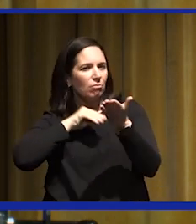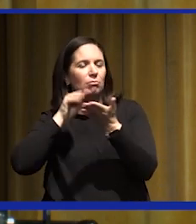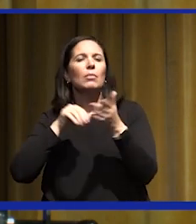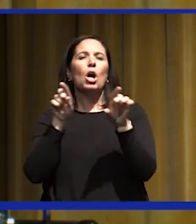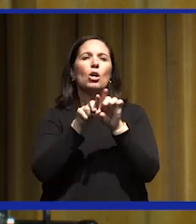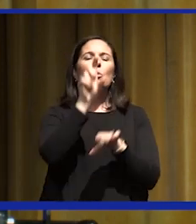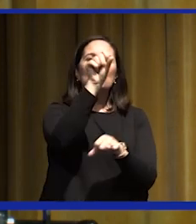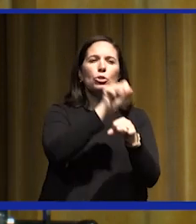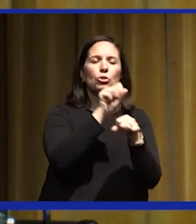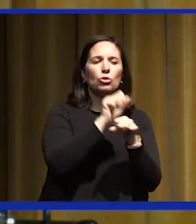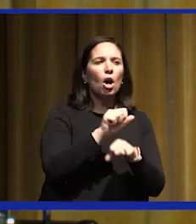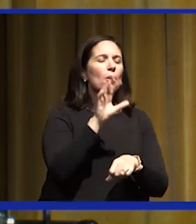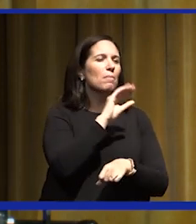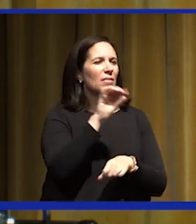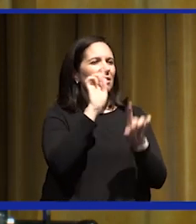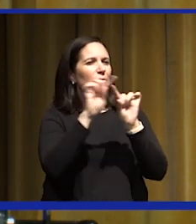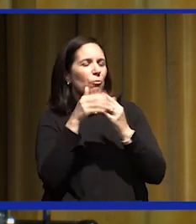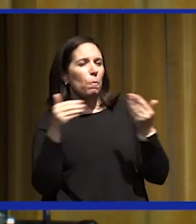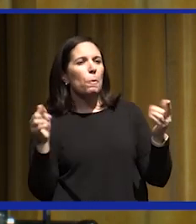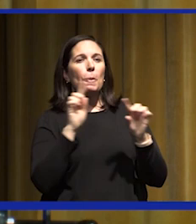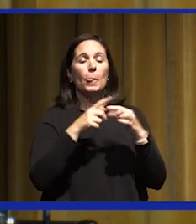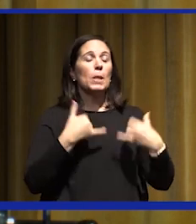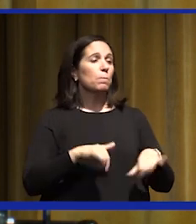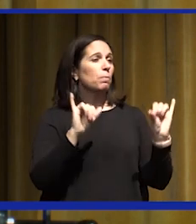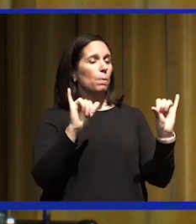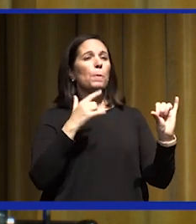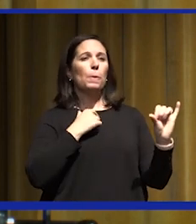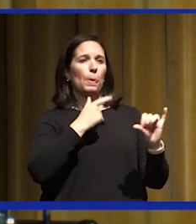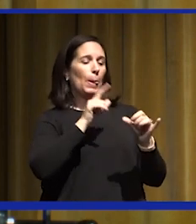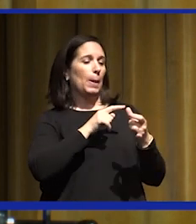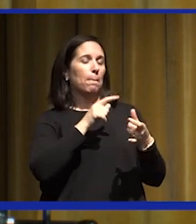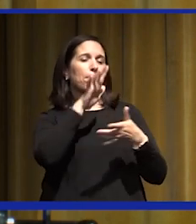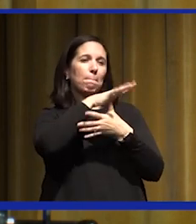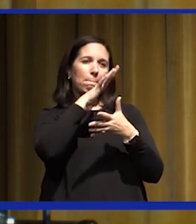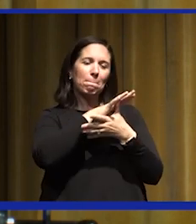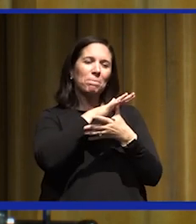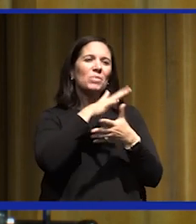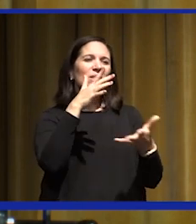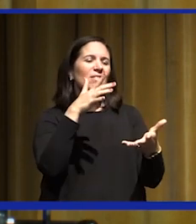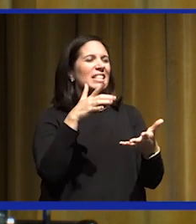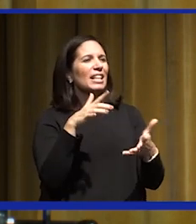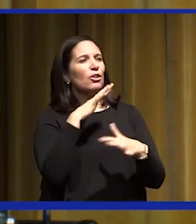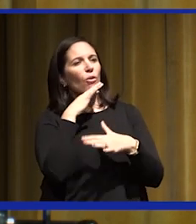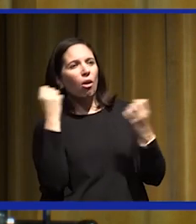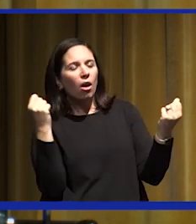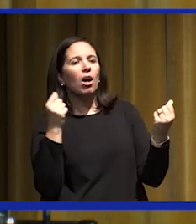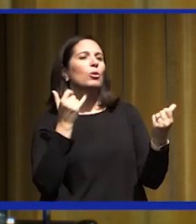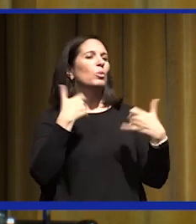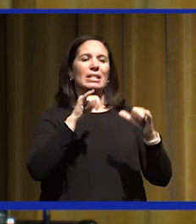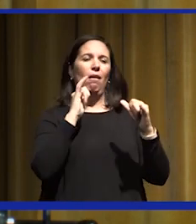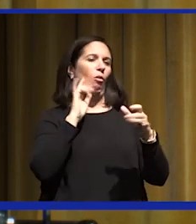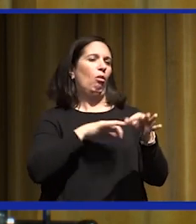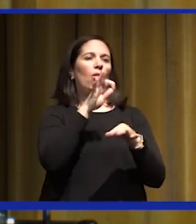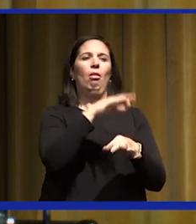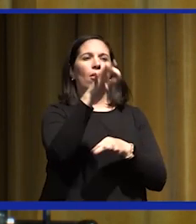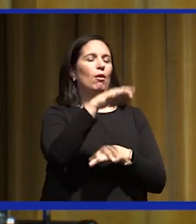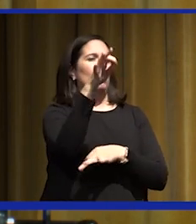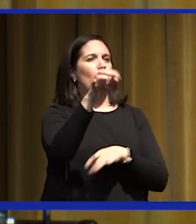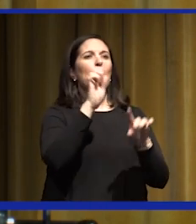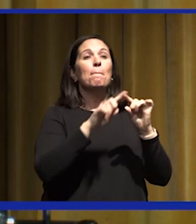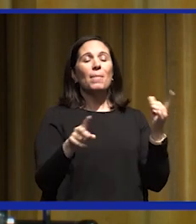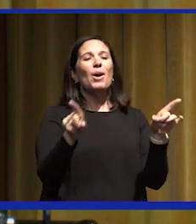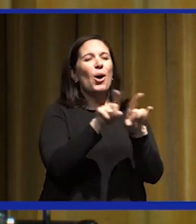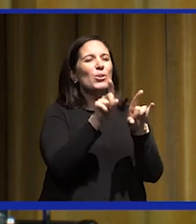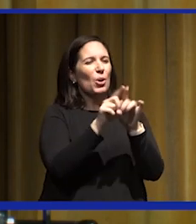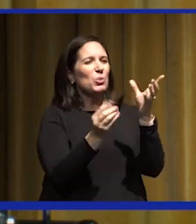heads. But with our good friend senioritis, we would put everything off until next semester. December would come and go, and spring would be filled with baseball